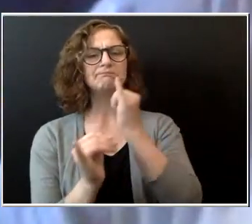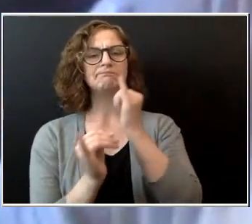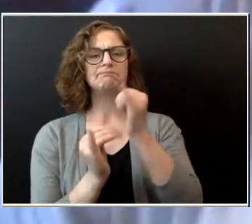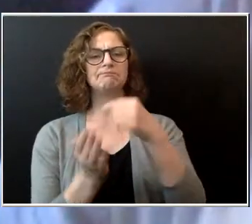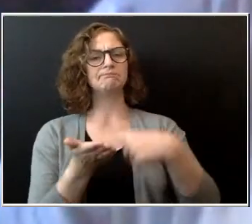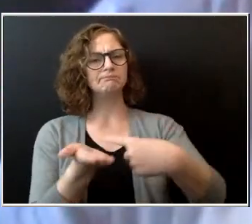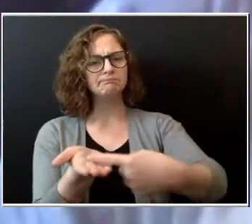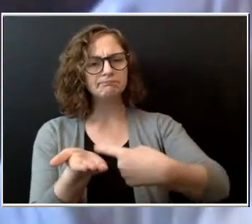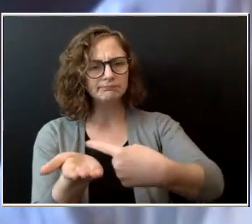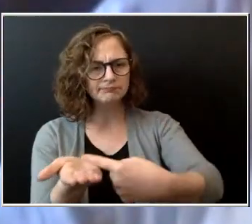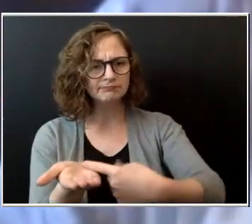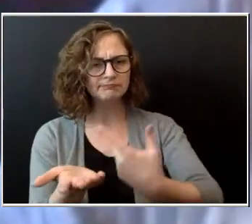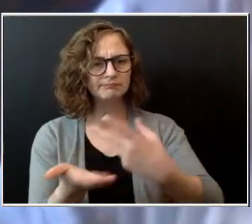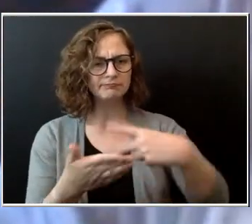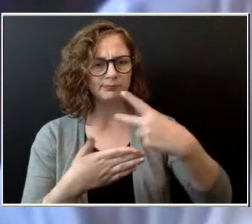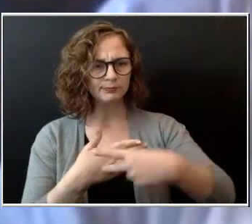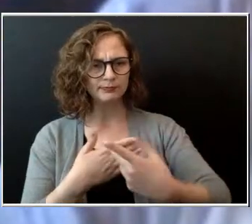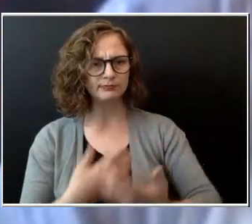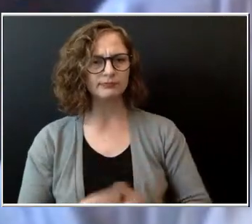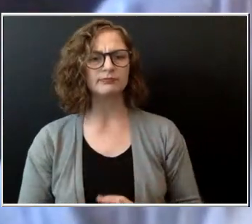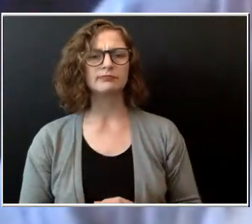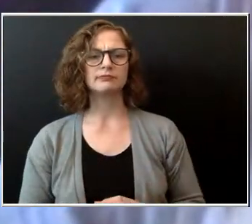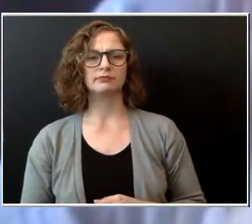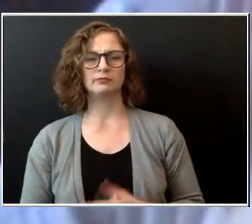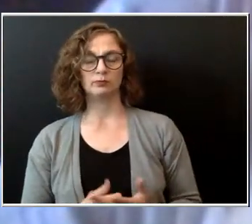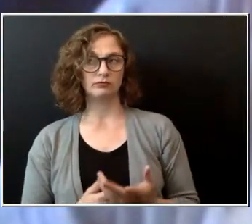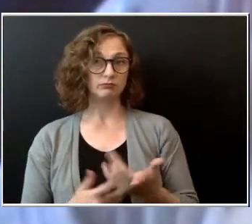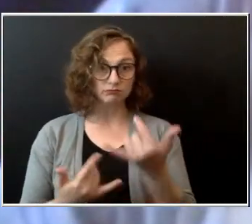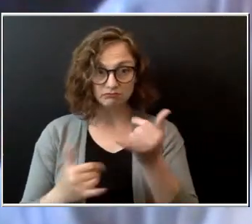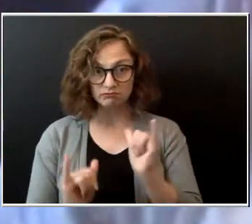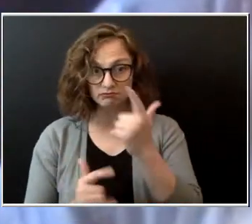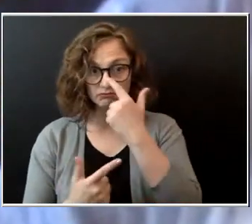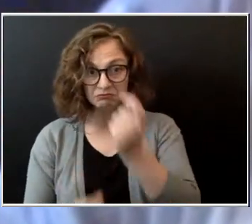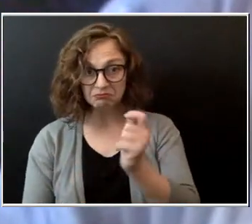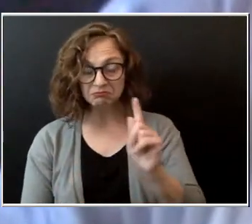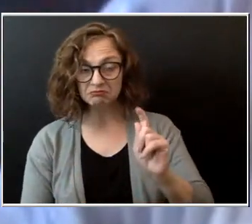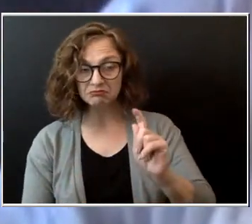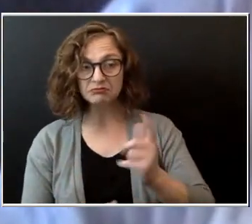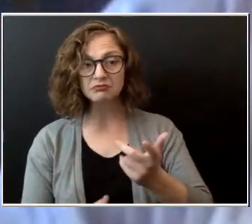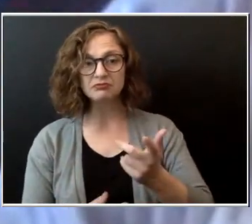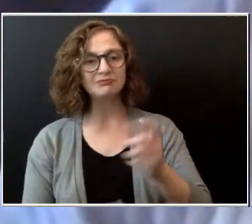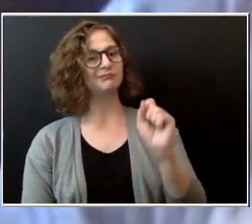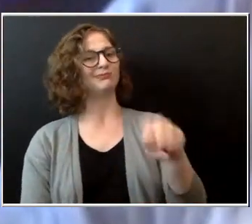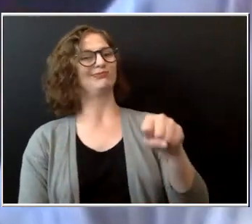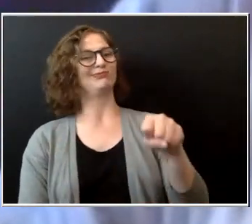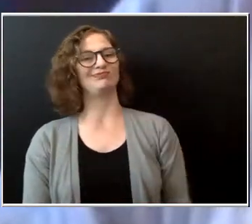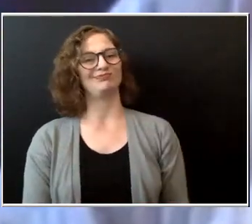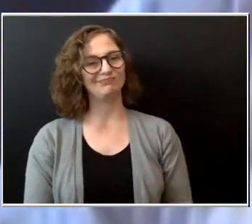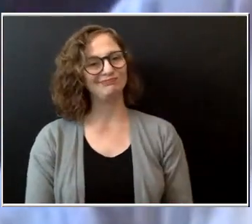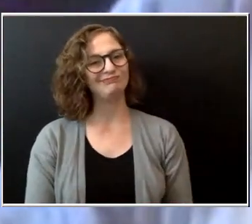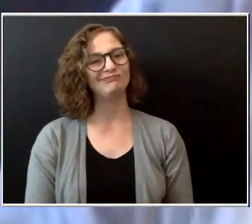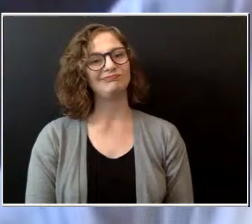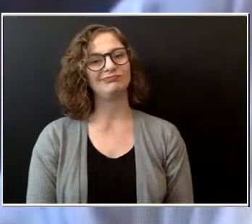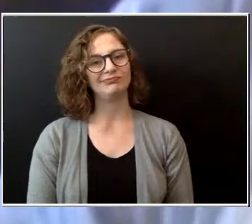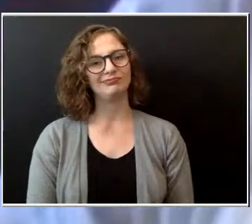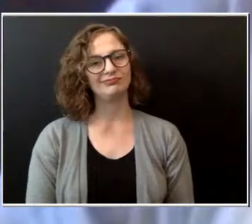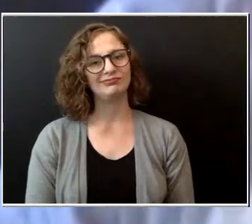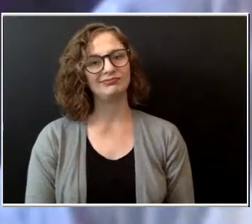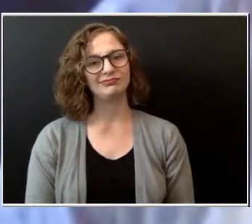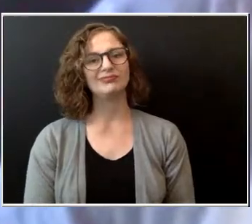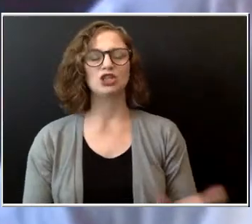program and to see if we're still interested, and we were. So a couple different